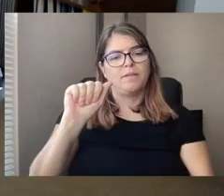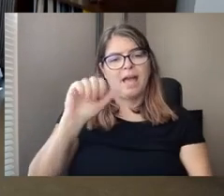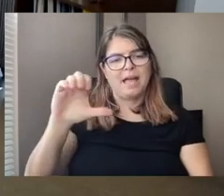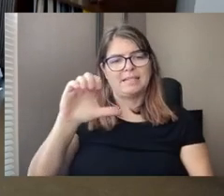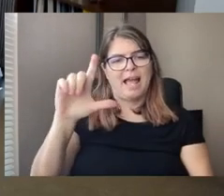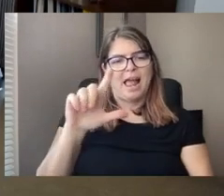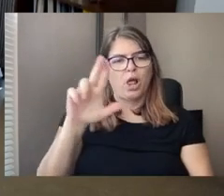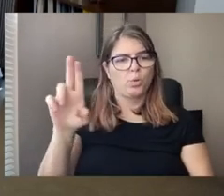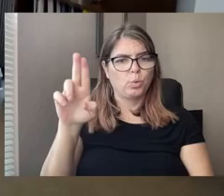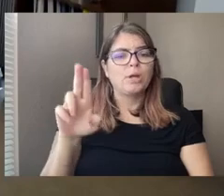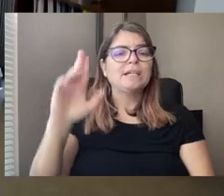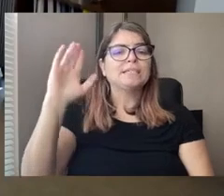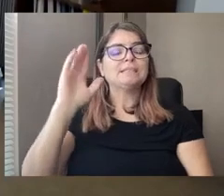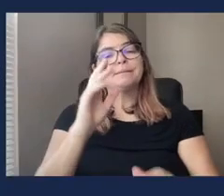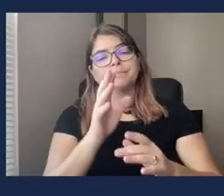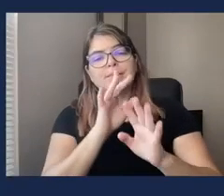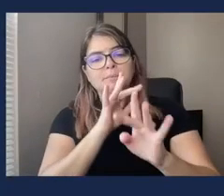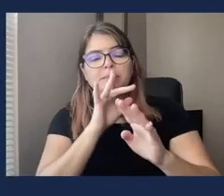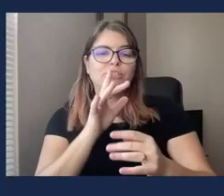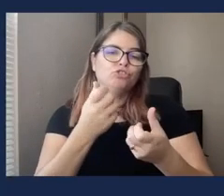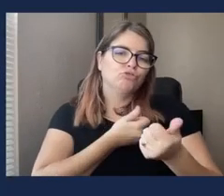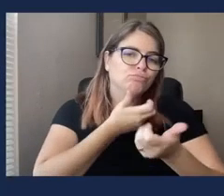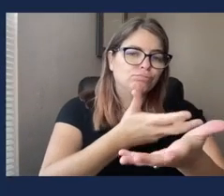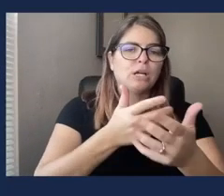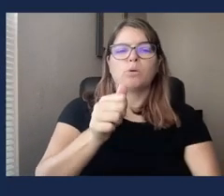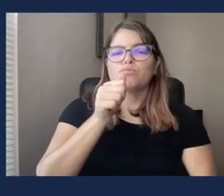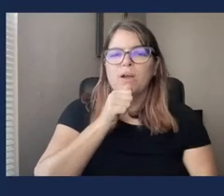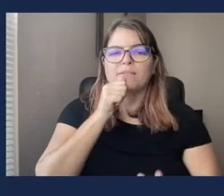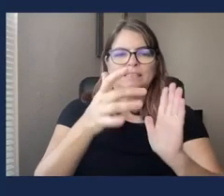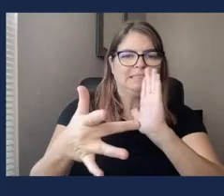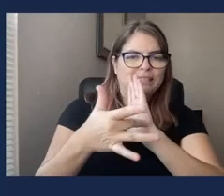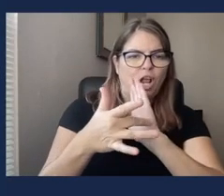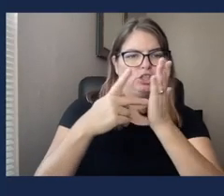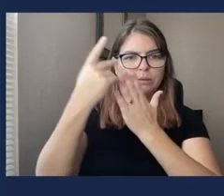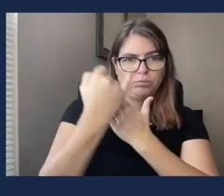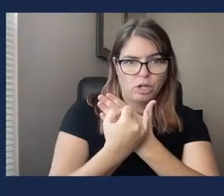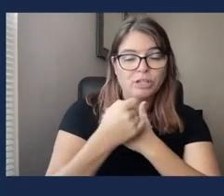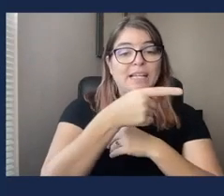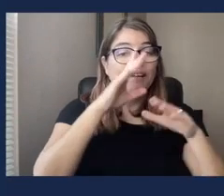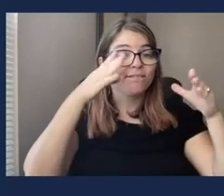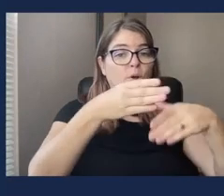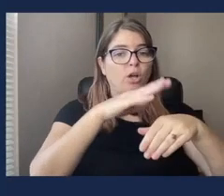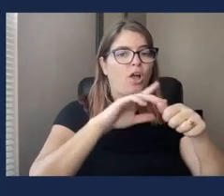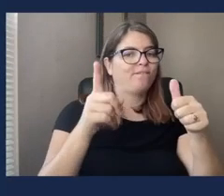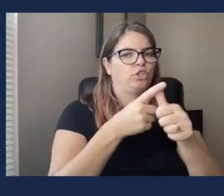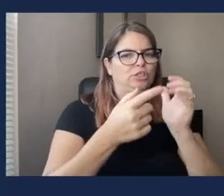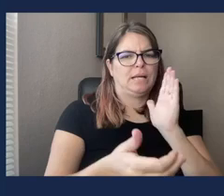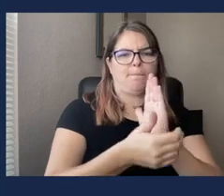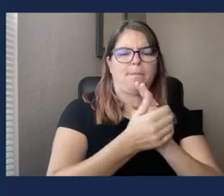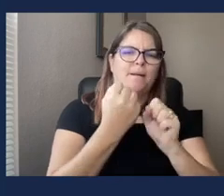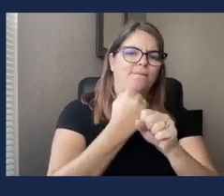Speech, Privacy, and Technology Project, where he focuses on First Amendment free speech protections.